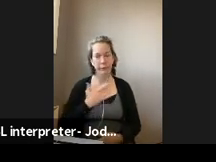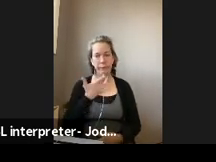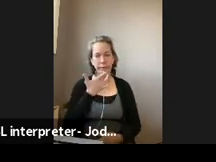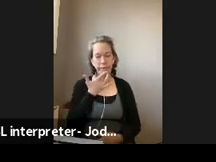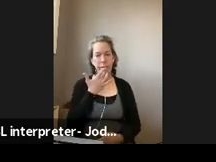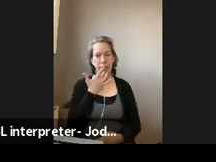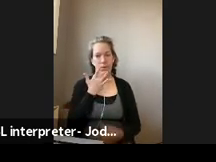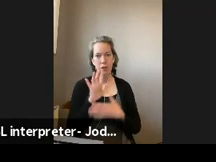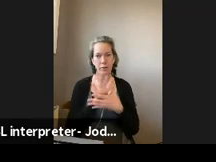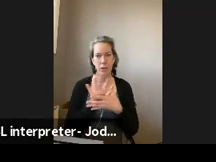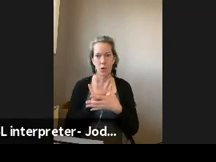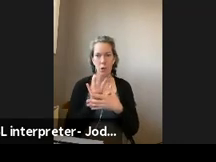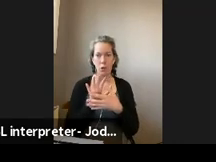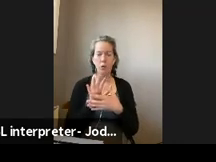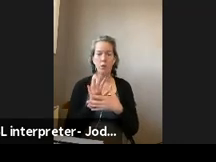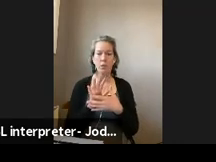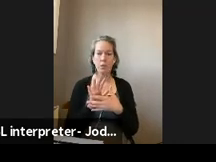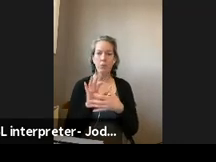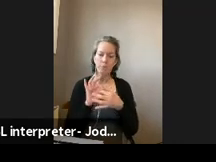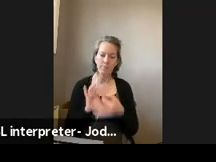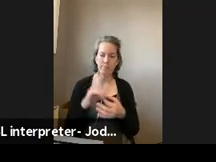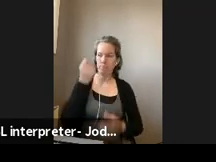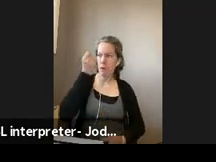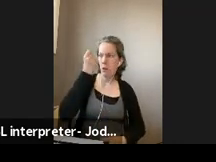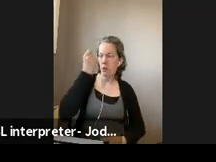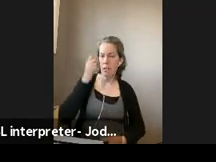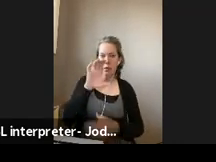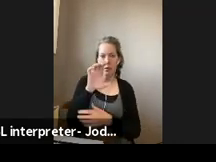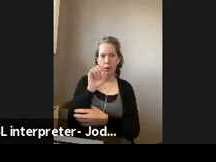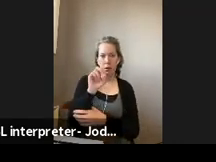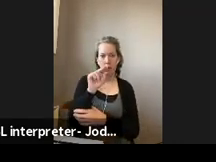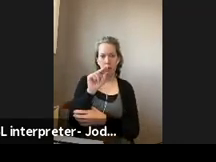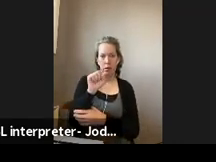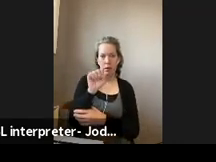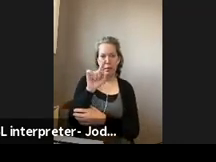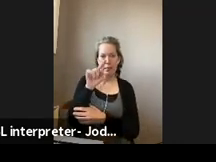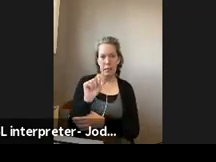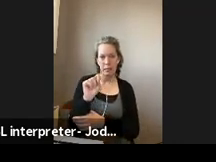comes to understanding consent, right? In a way that's clear,